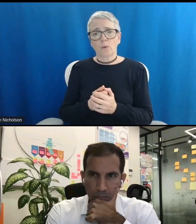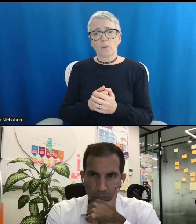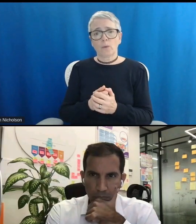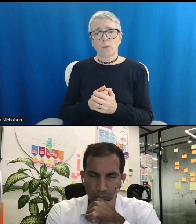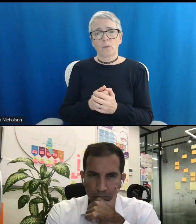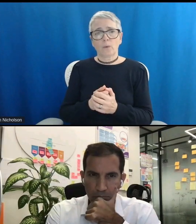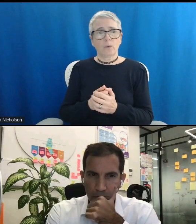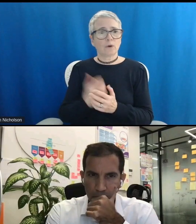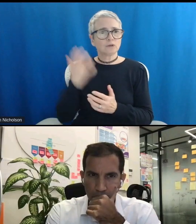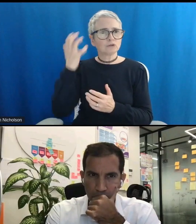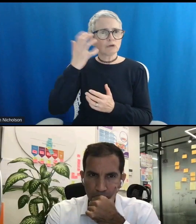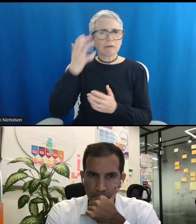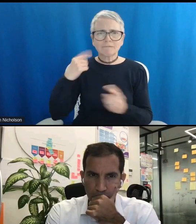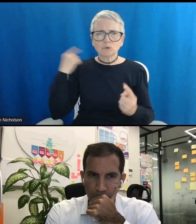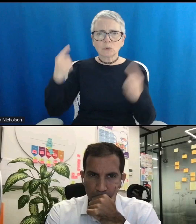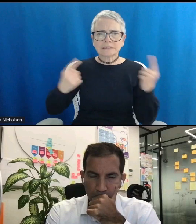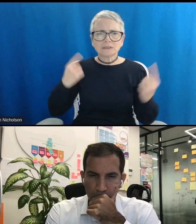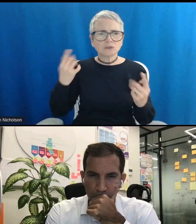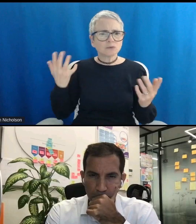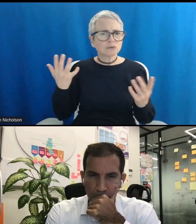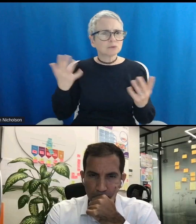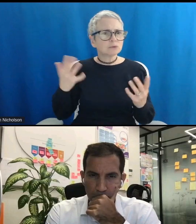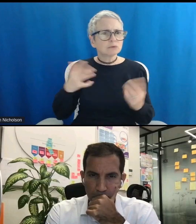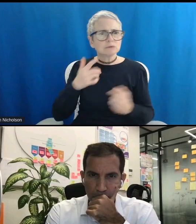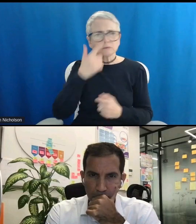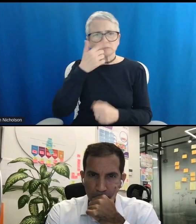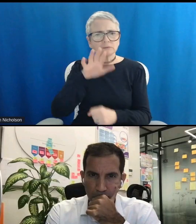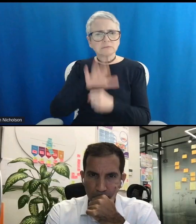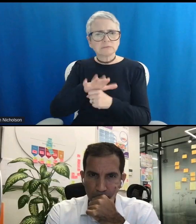Sorry, there's a little bit of background noise.